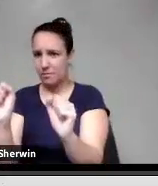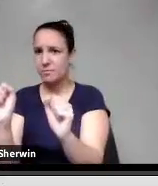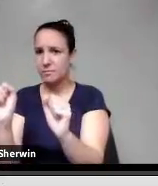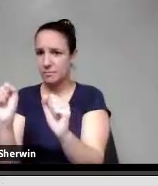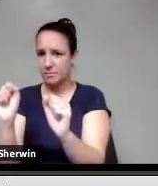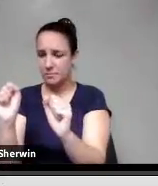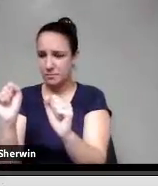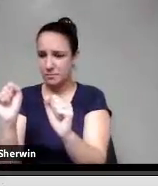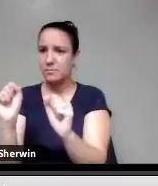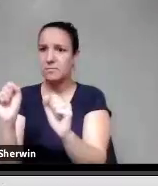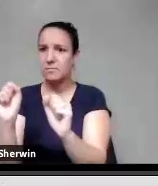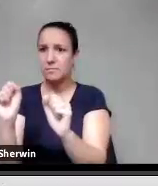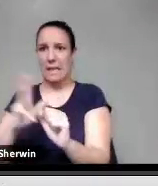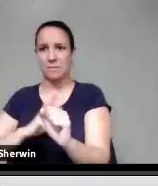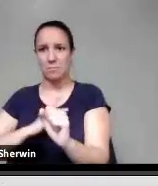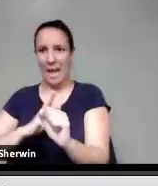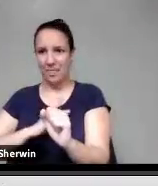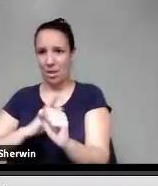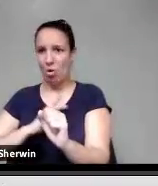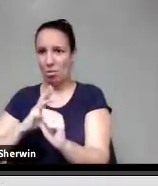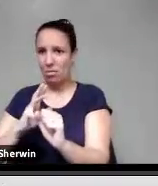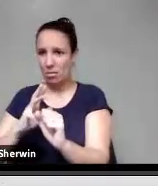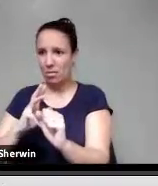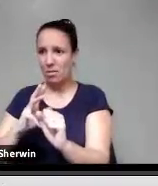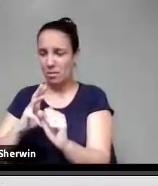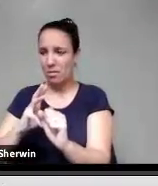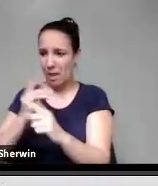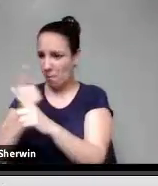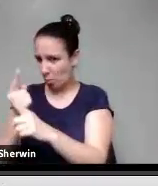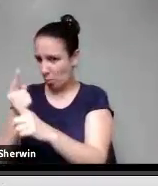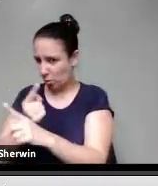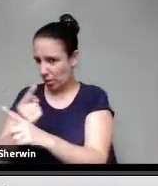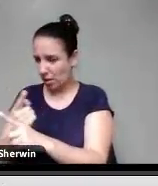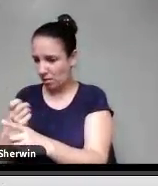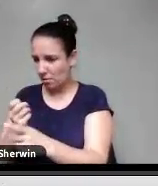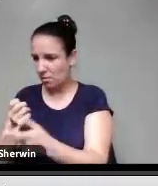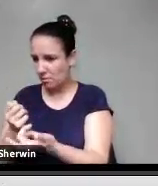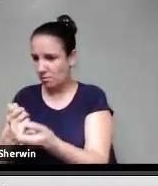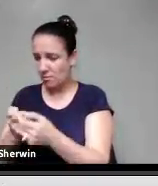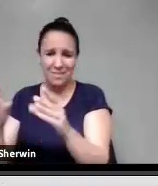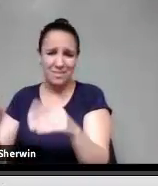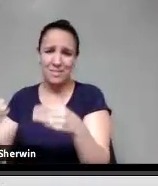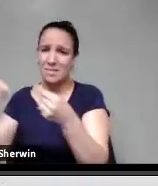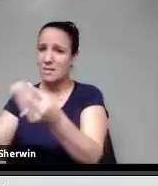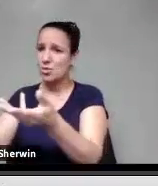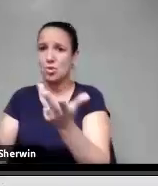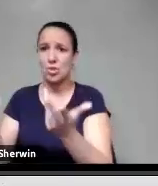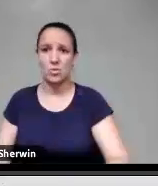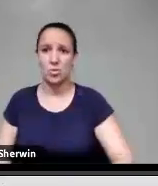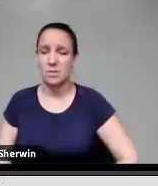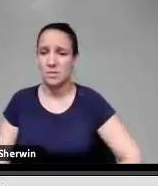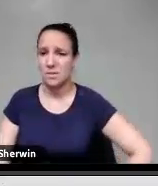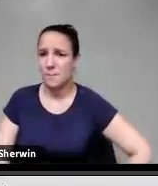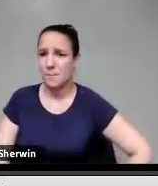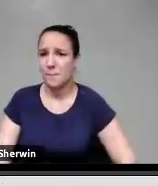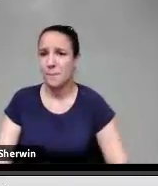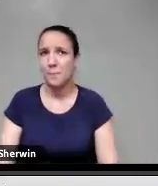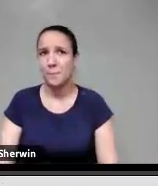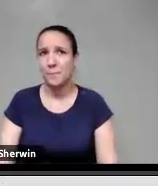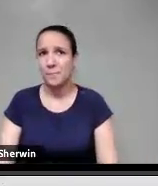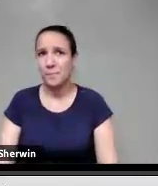an ethical, you want to make sure it's an appropriate website. And again, these are just suggestions from America Speaks, but they are